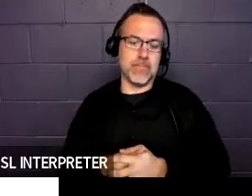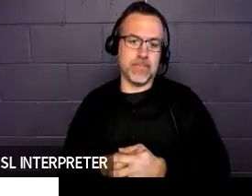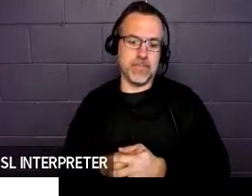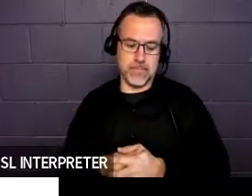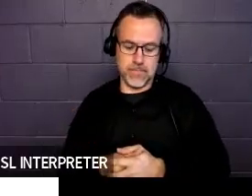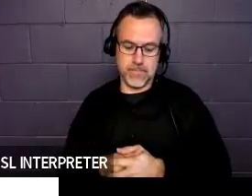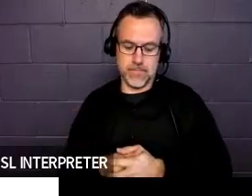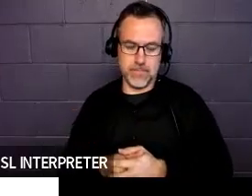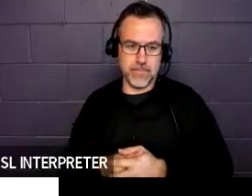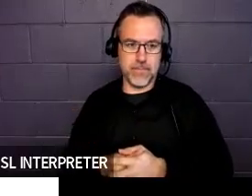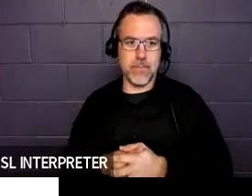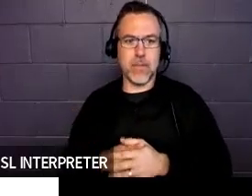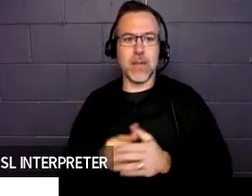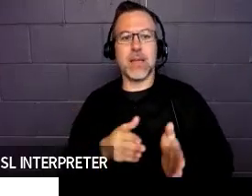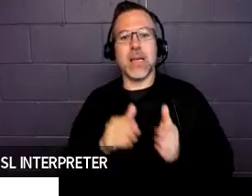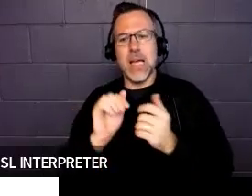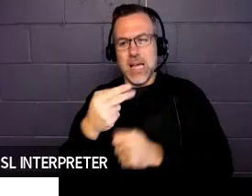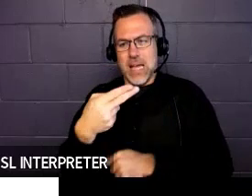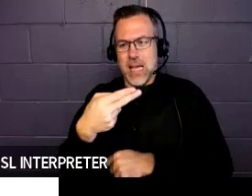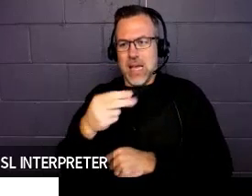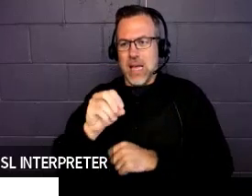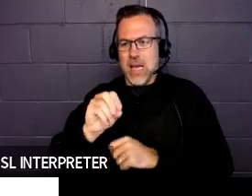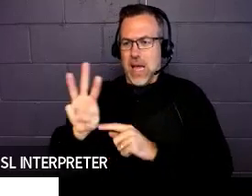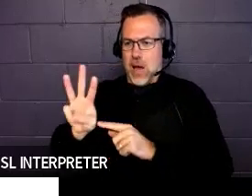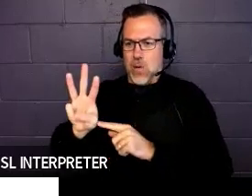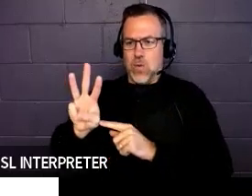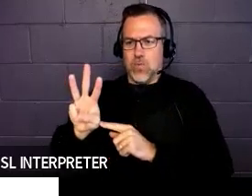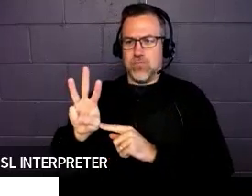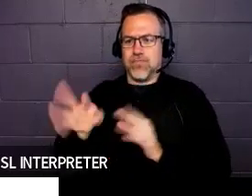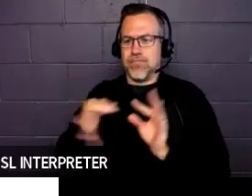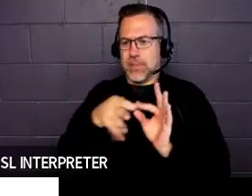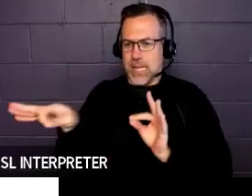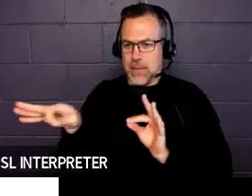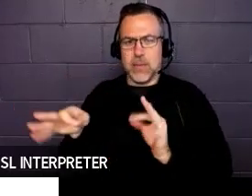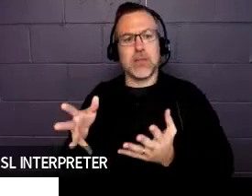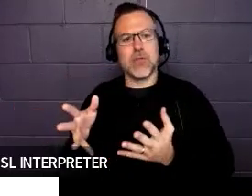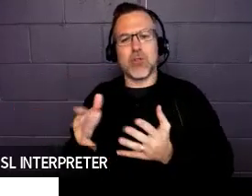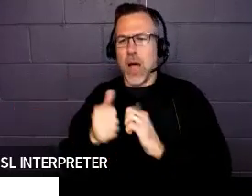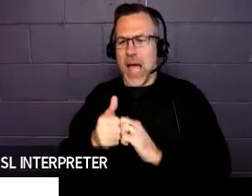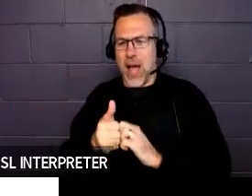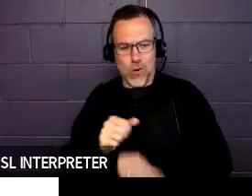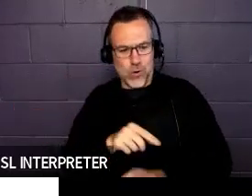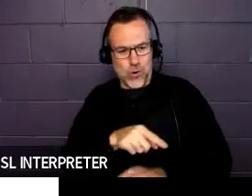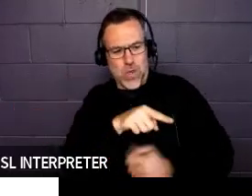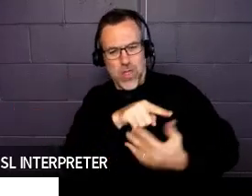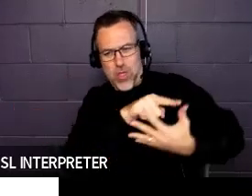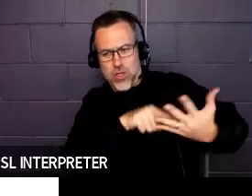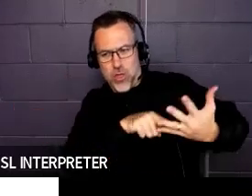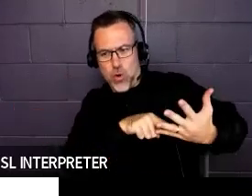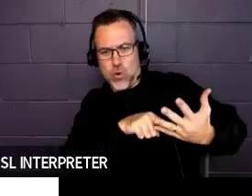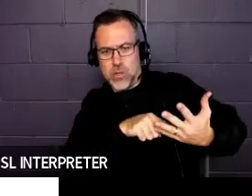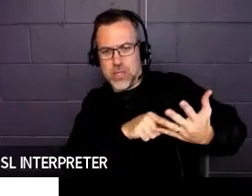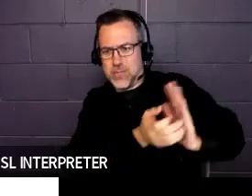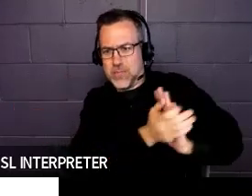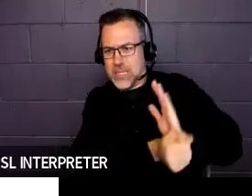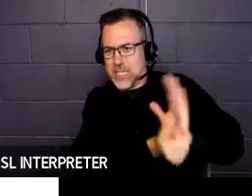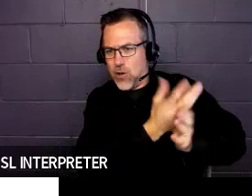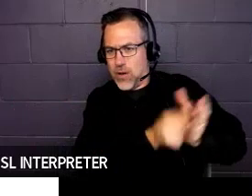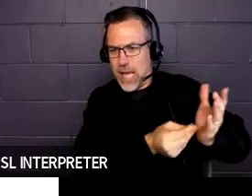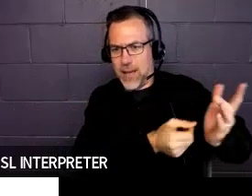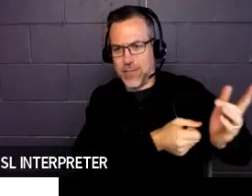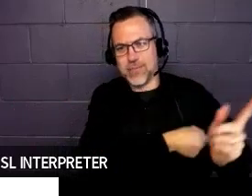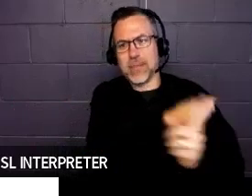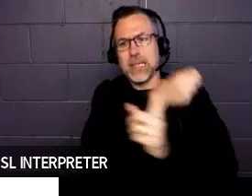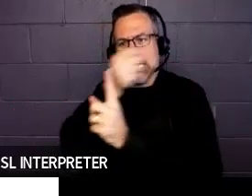And then the how statement. Think about how do those skill deficits impact the child's involvement, access,